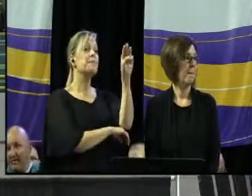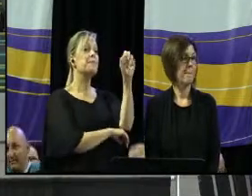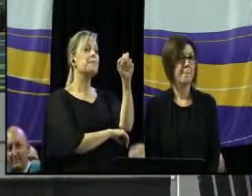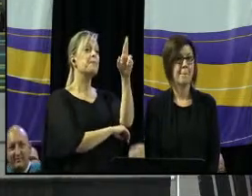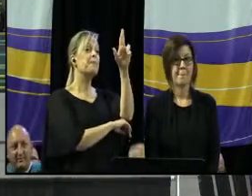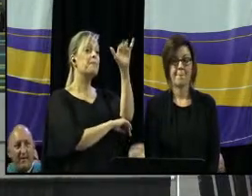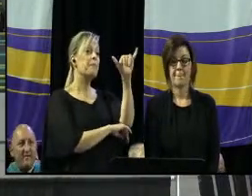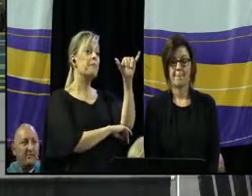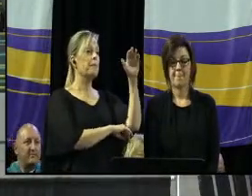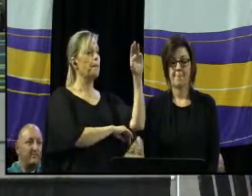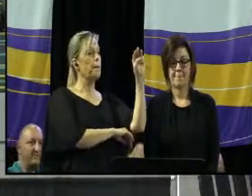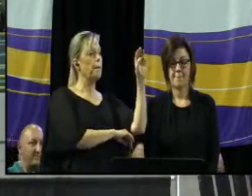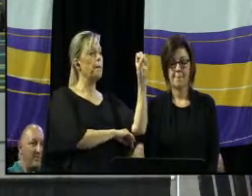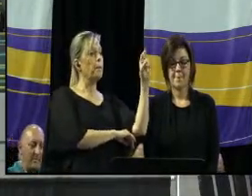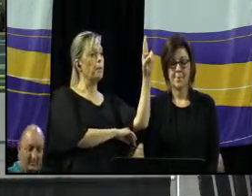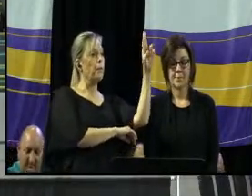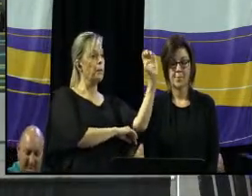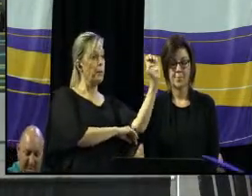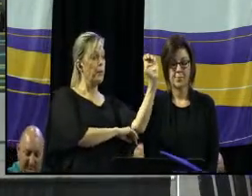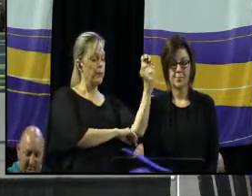Mary Leslie Moore.